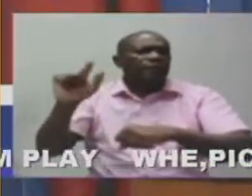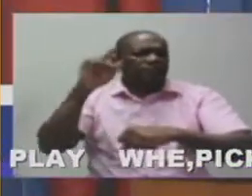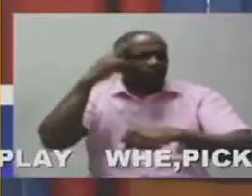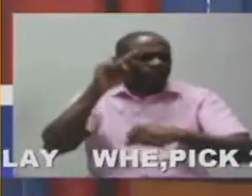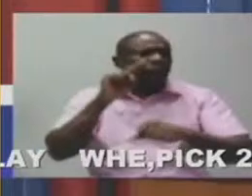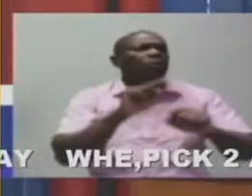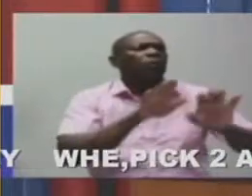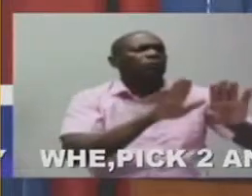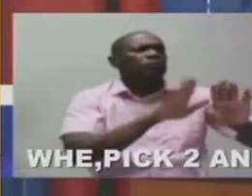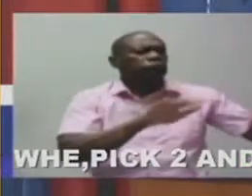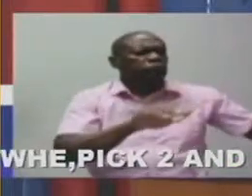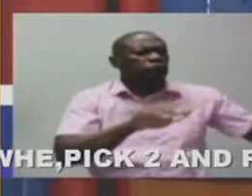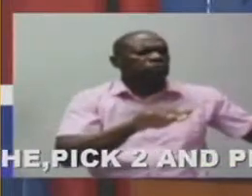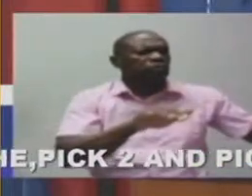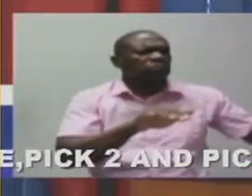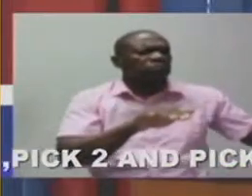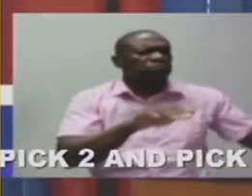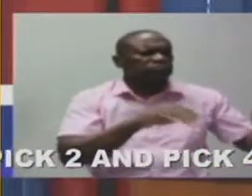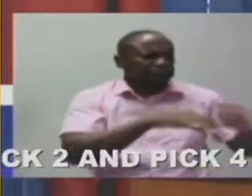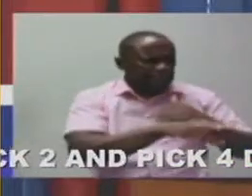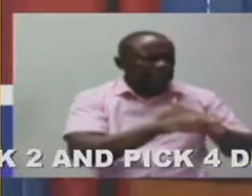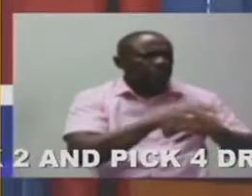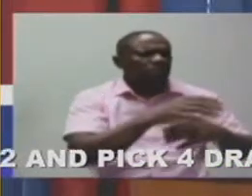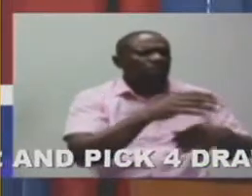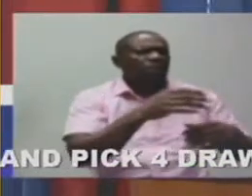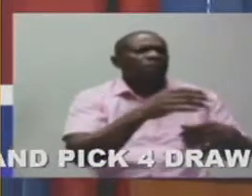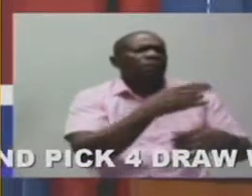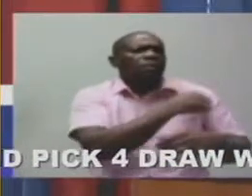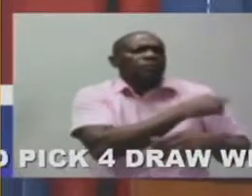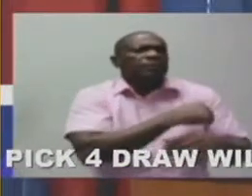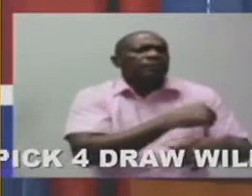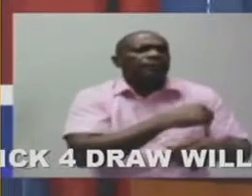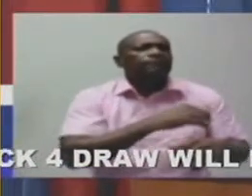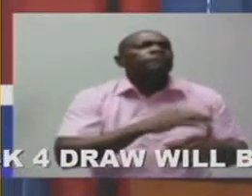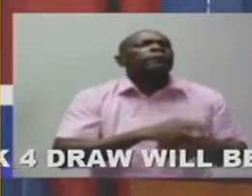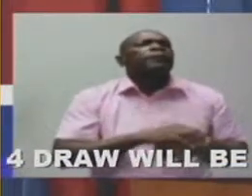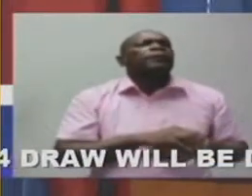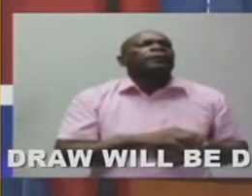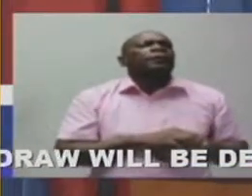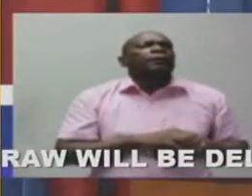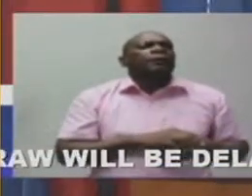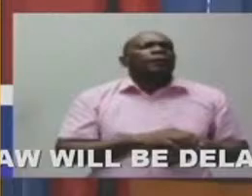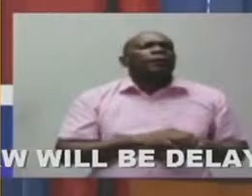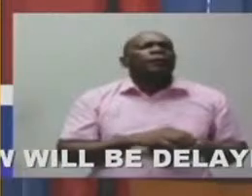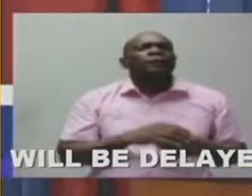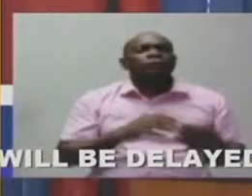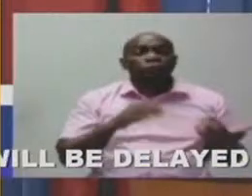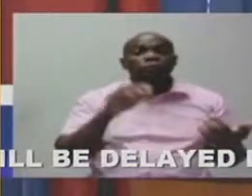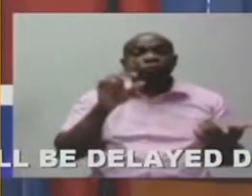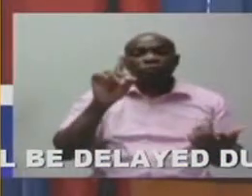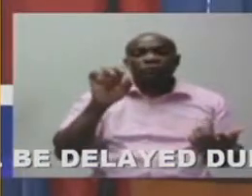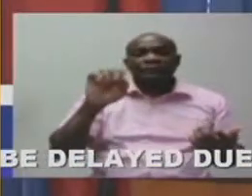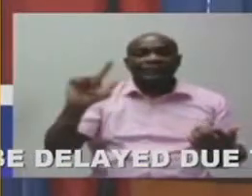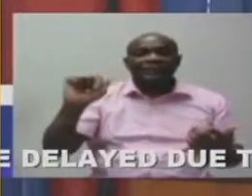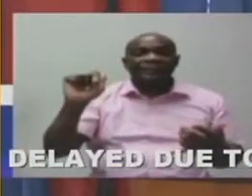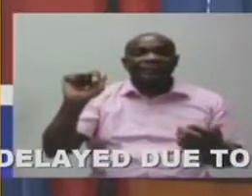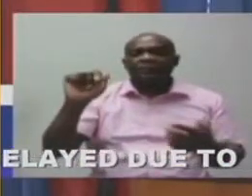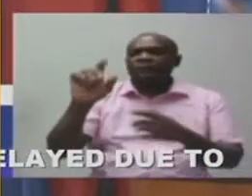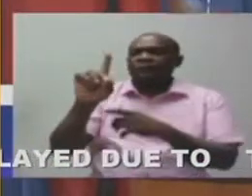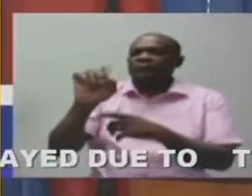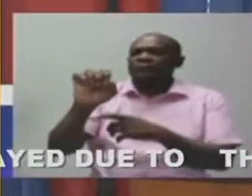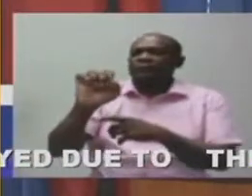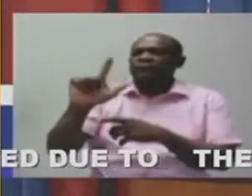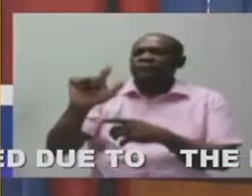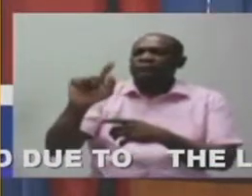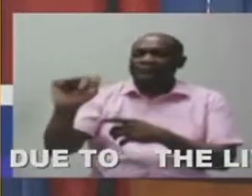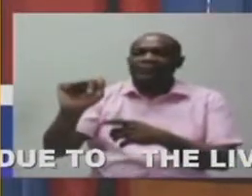well established in our community. Dr. Hines would have been indicating this, and from the first case in August to present, Dr. Hines,